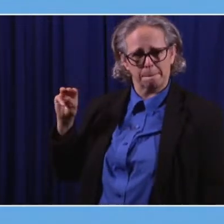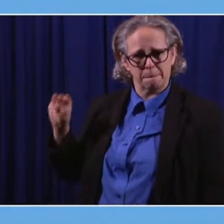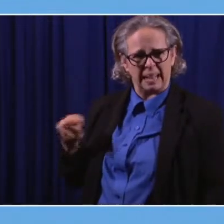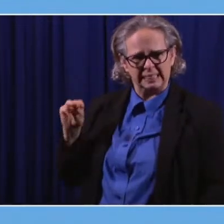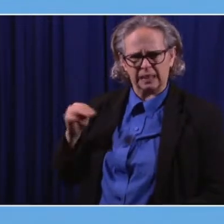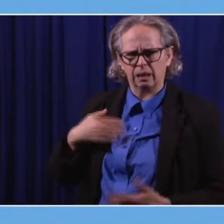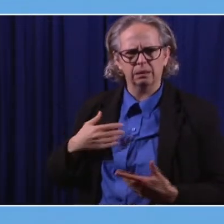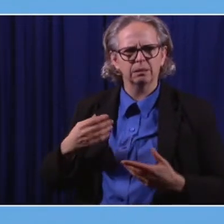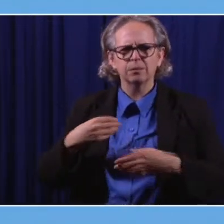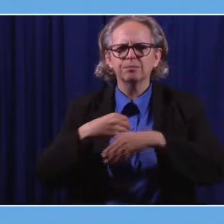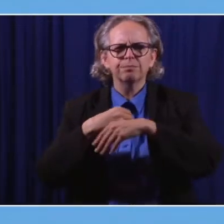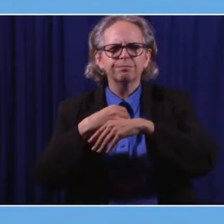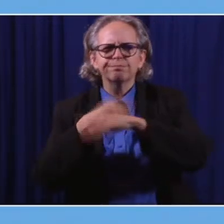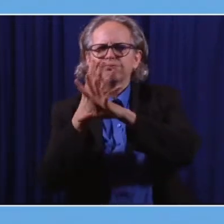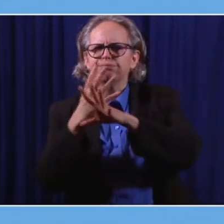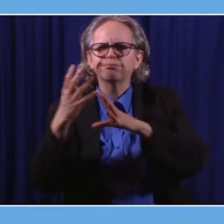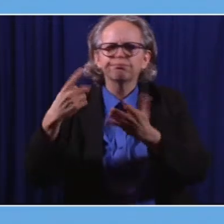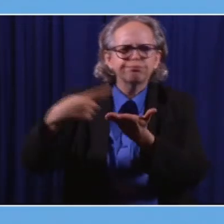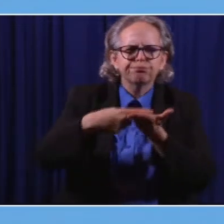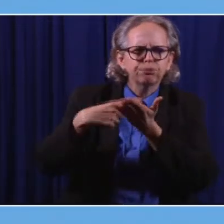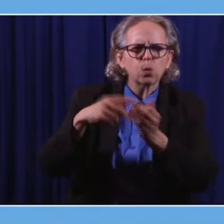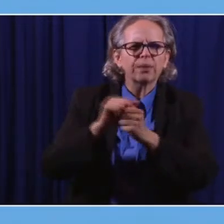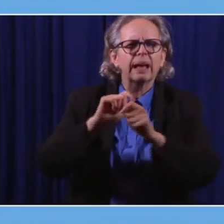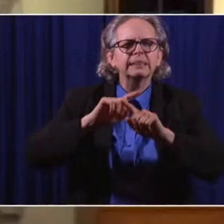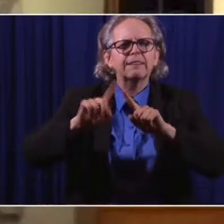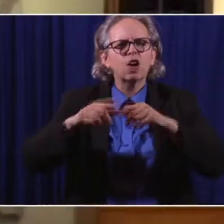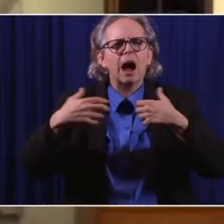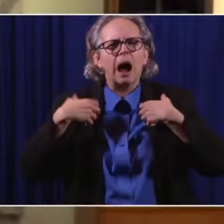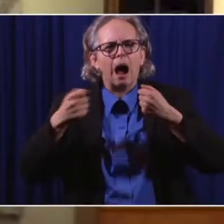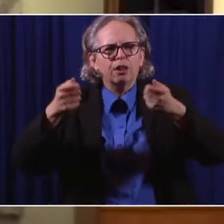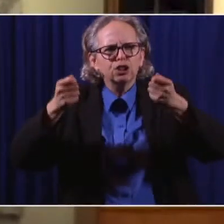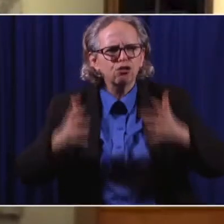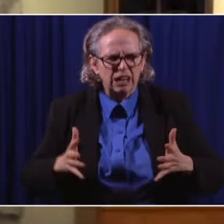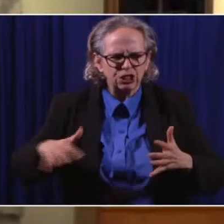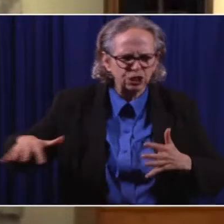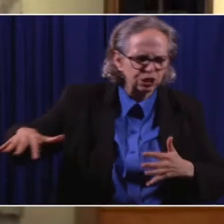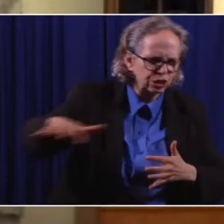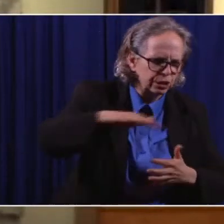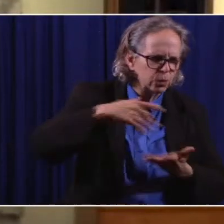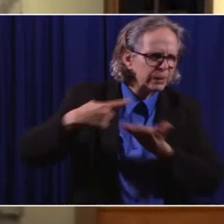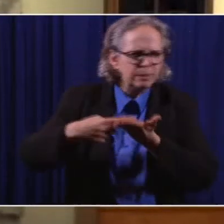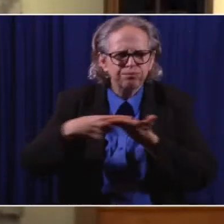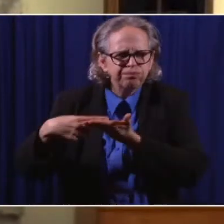team are reaching out to these health commissioners as well. What we're hearing from these